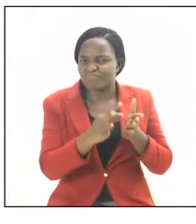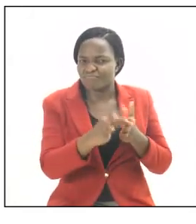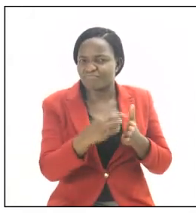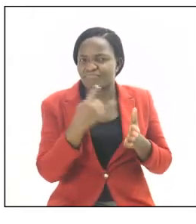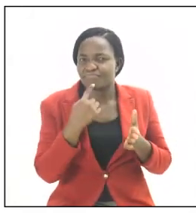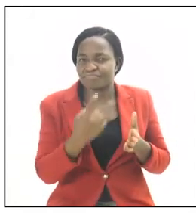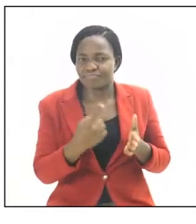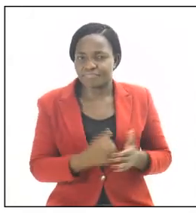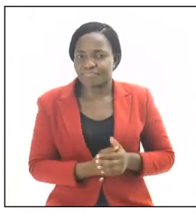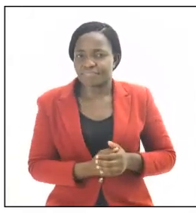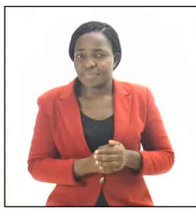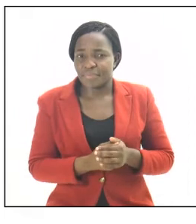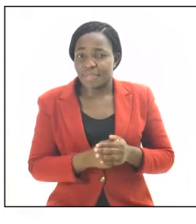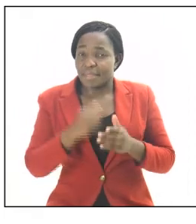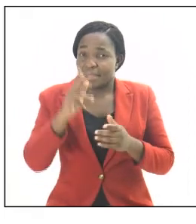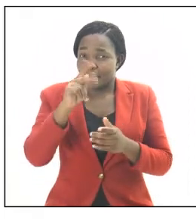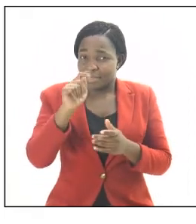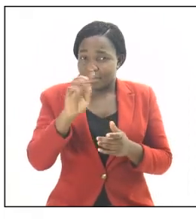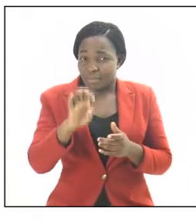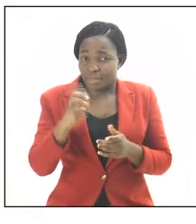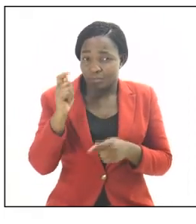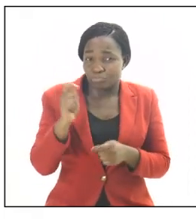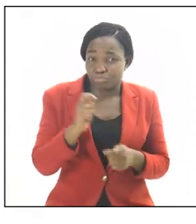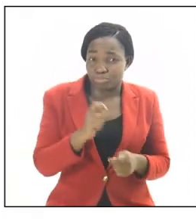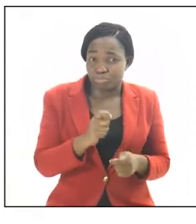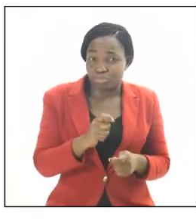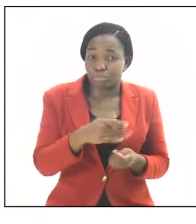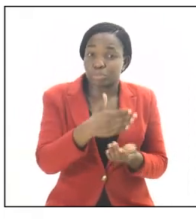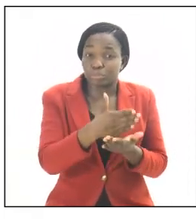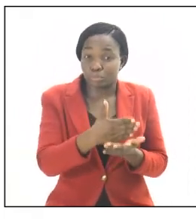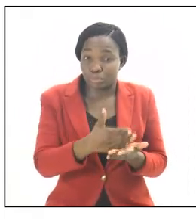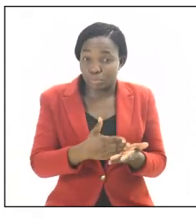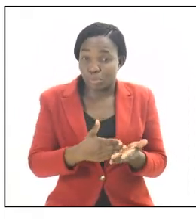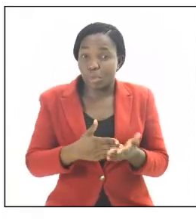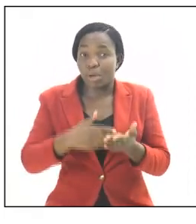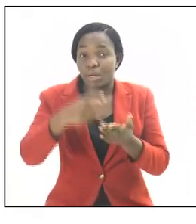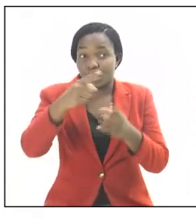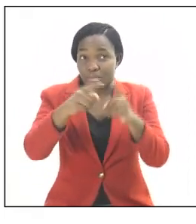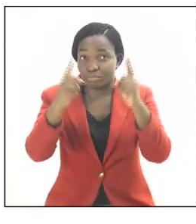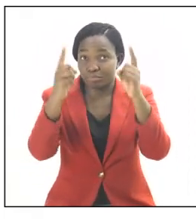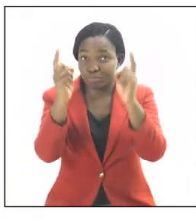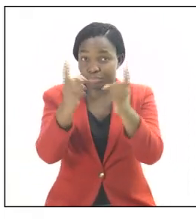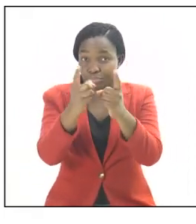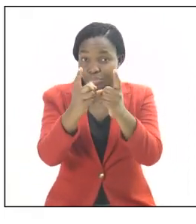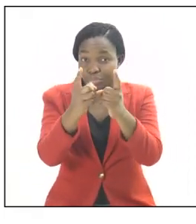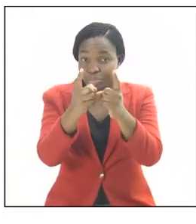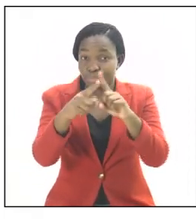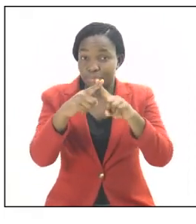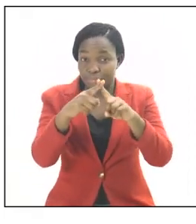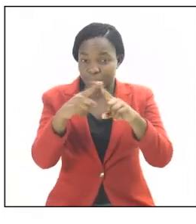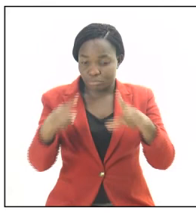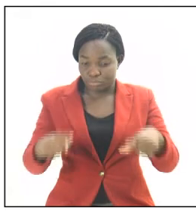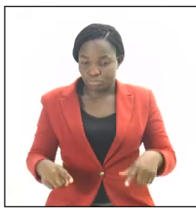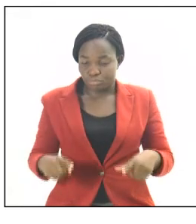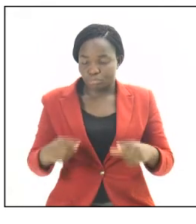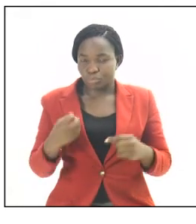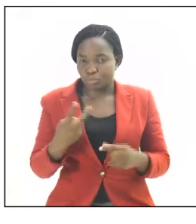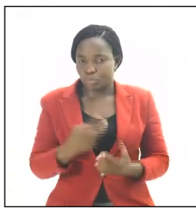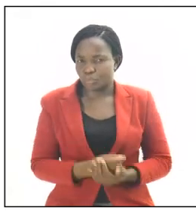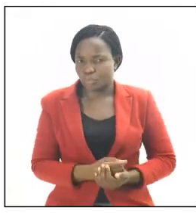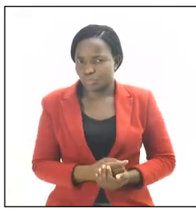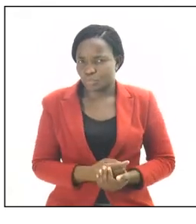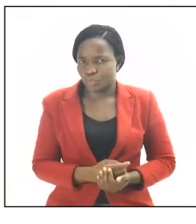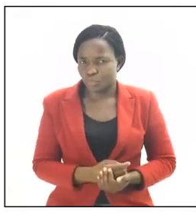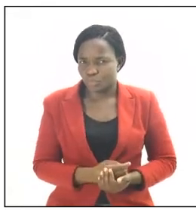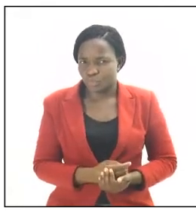of a kite is half times diagonal 1 multiplied by diagonal 2. This